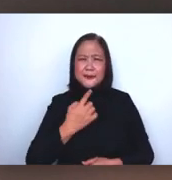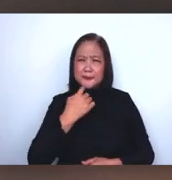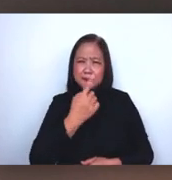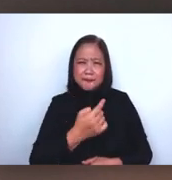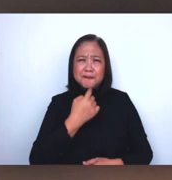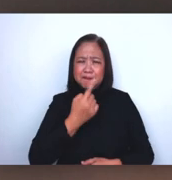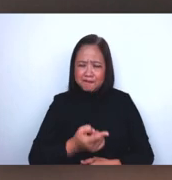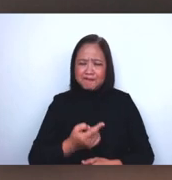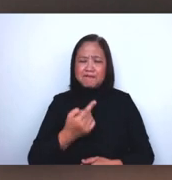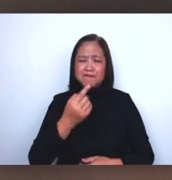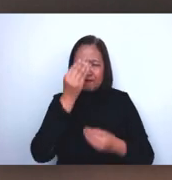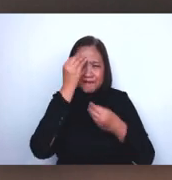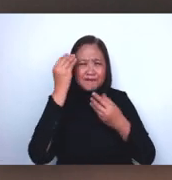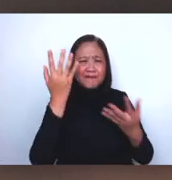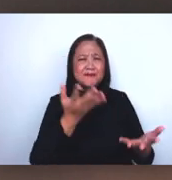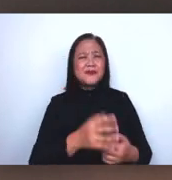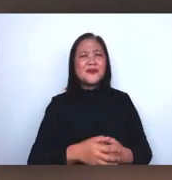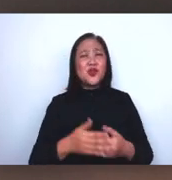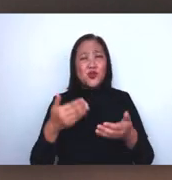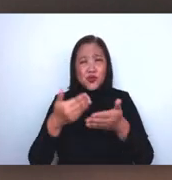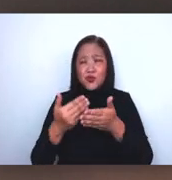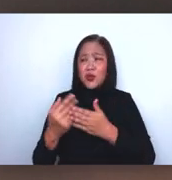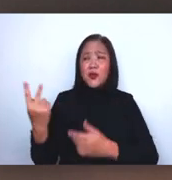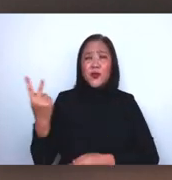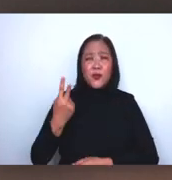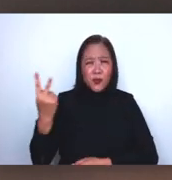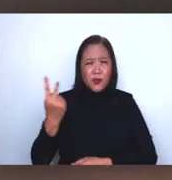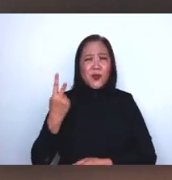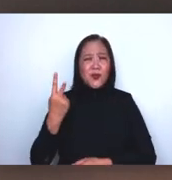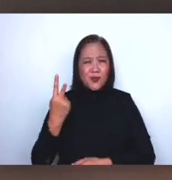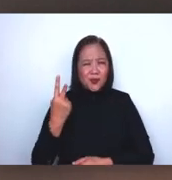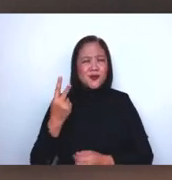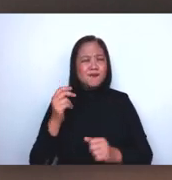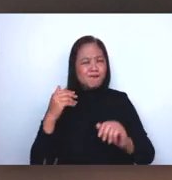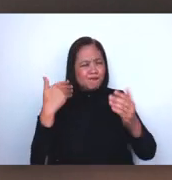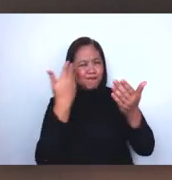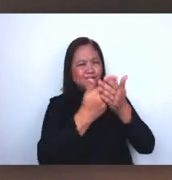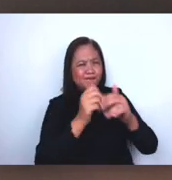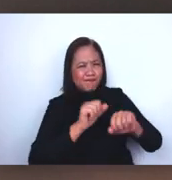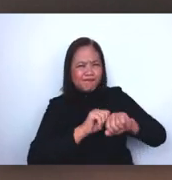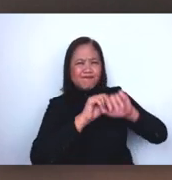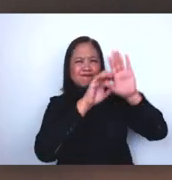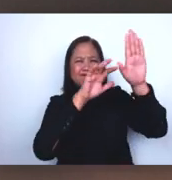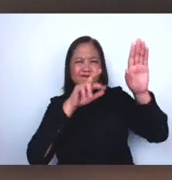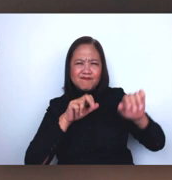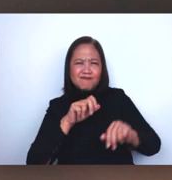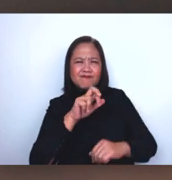it. For soon, we are going to reach the hilltop.